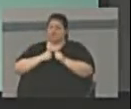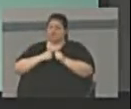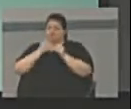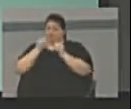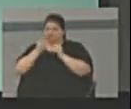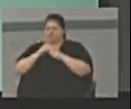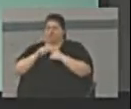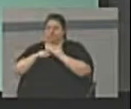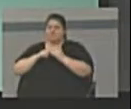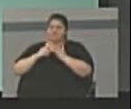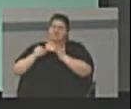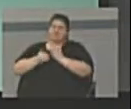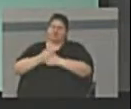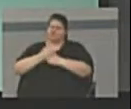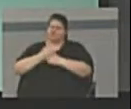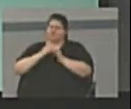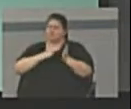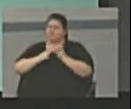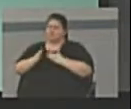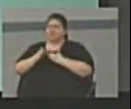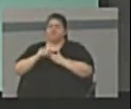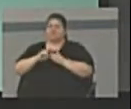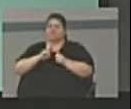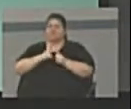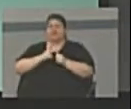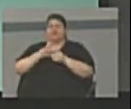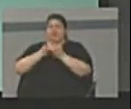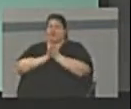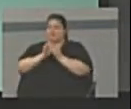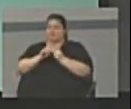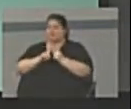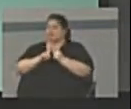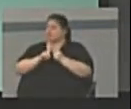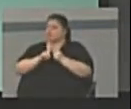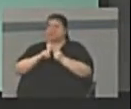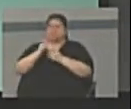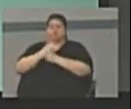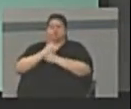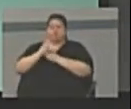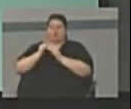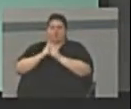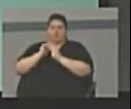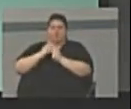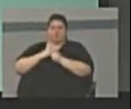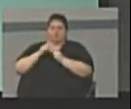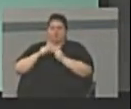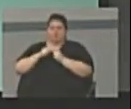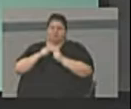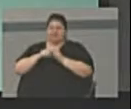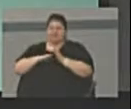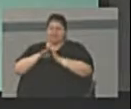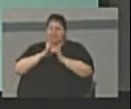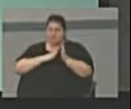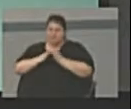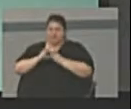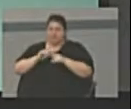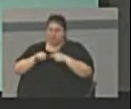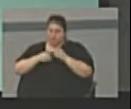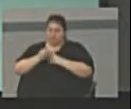new initiative, and the second is to ask you to partner with us as we develop this plan and go through the process.